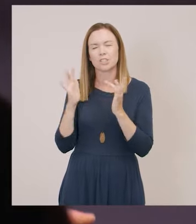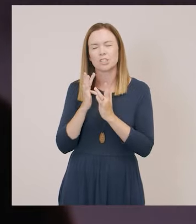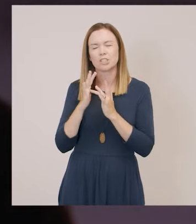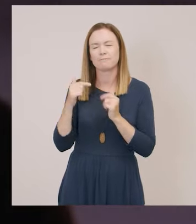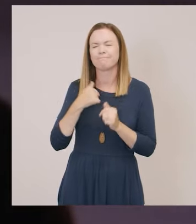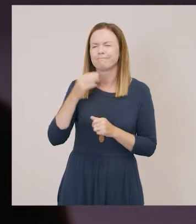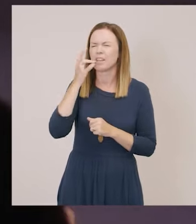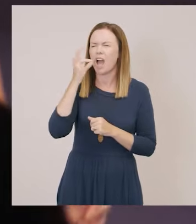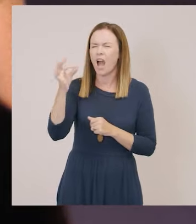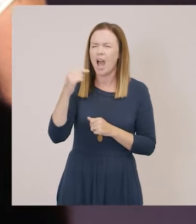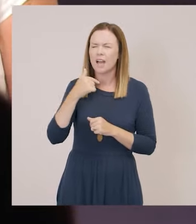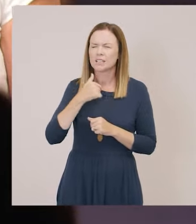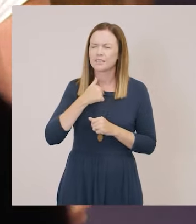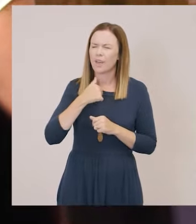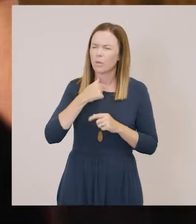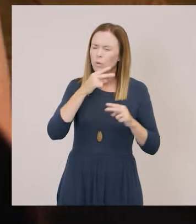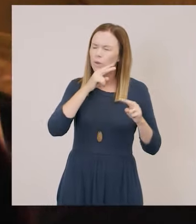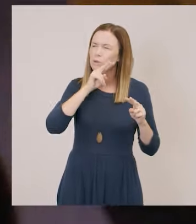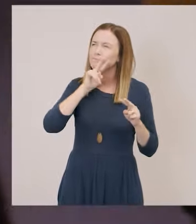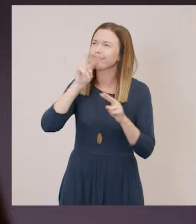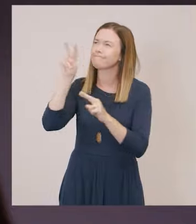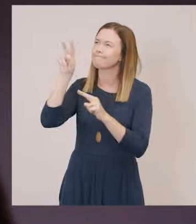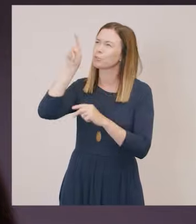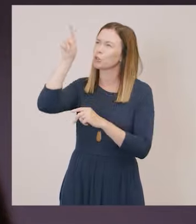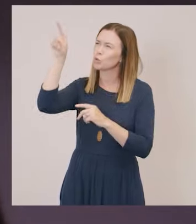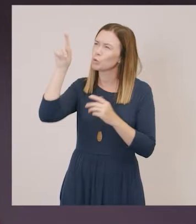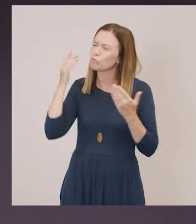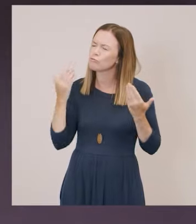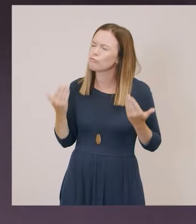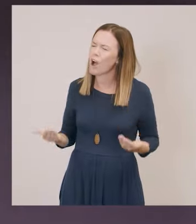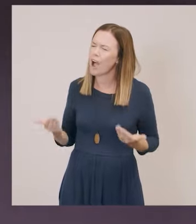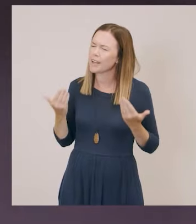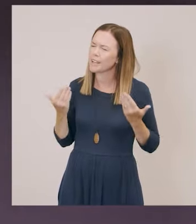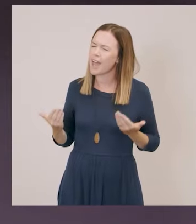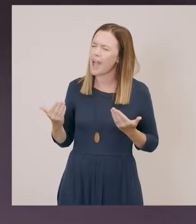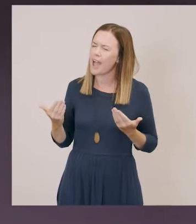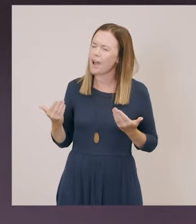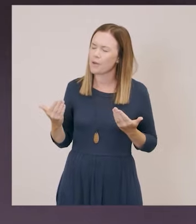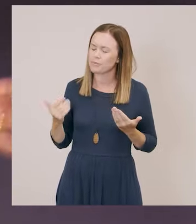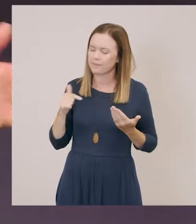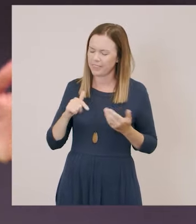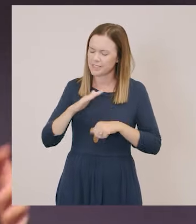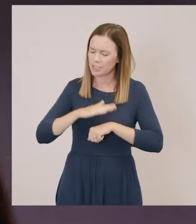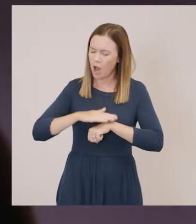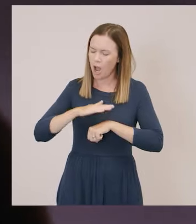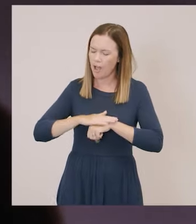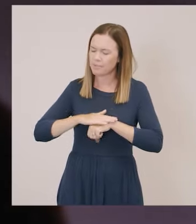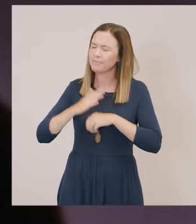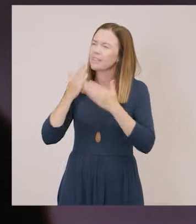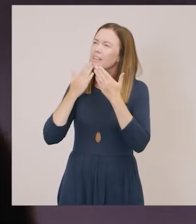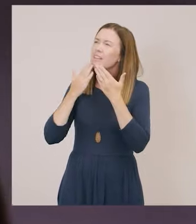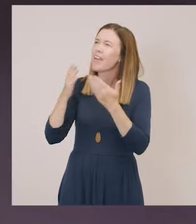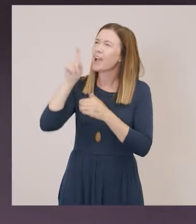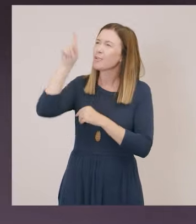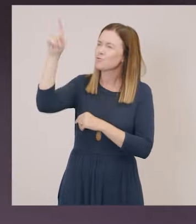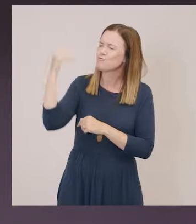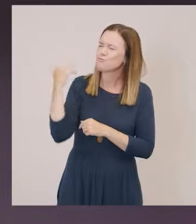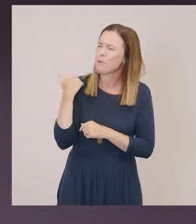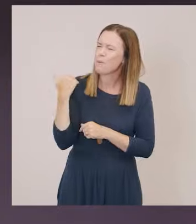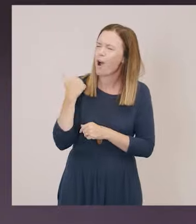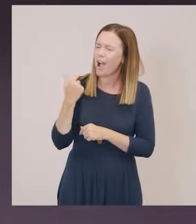Jesus, I ask that we would catch your gaze right now in this moment. Thank you for reminding us